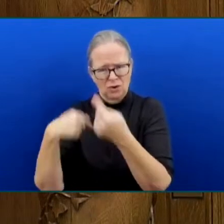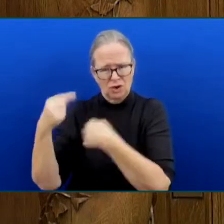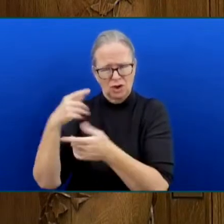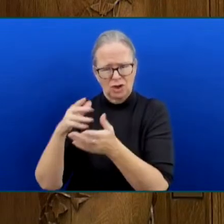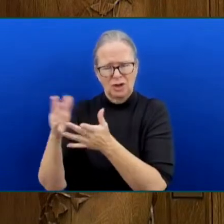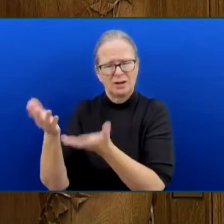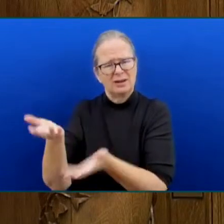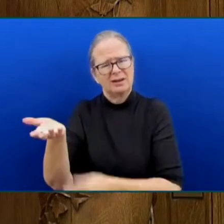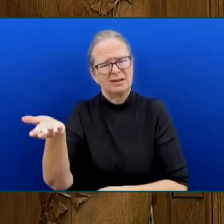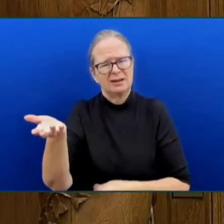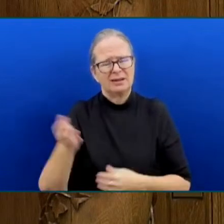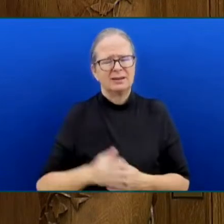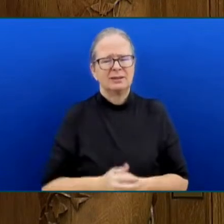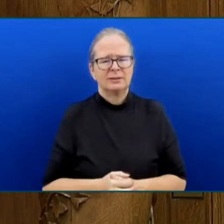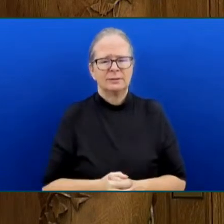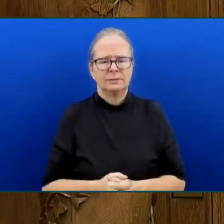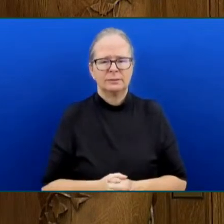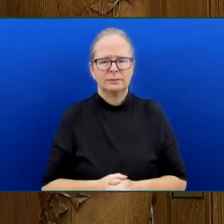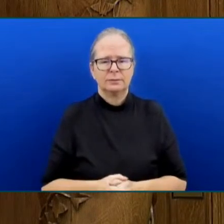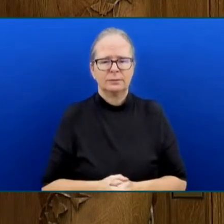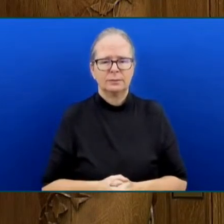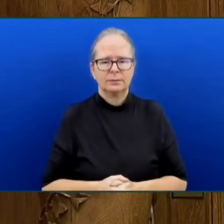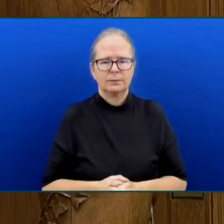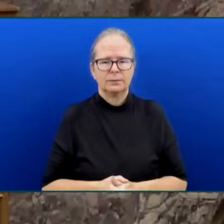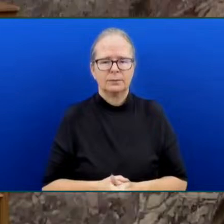Leader of the Official Opposition, supplemental.